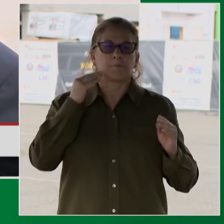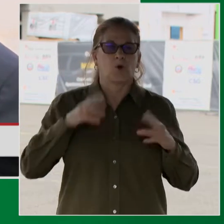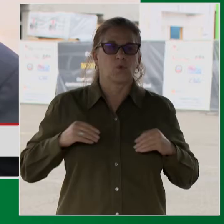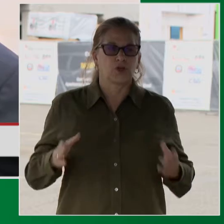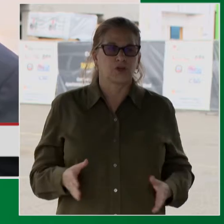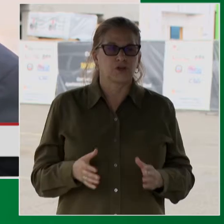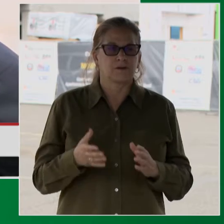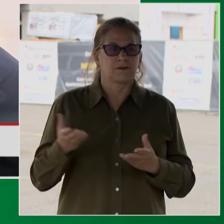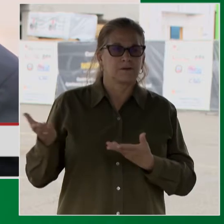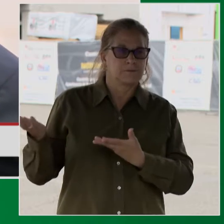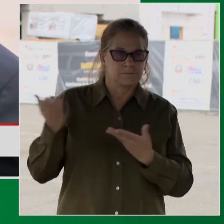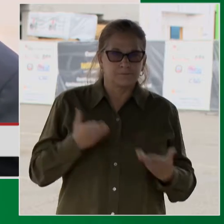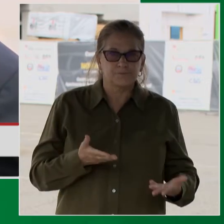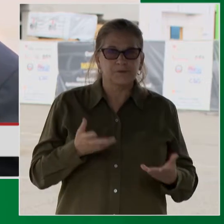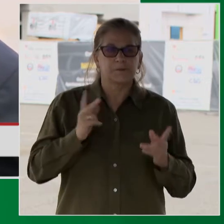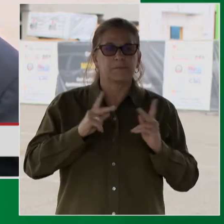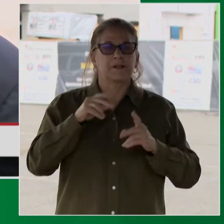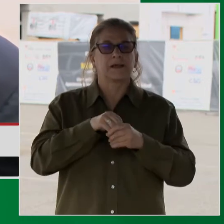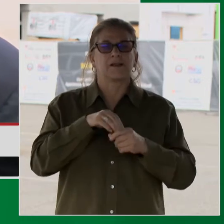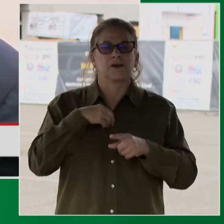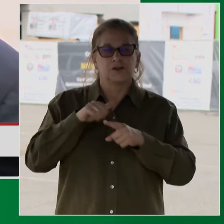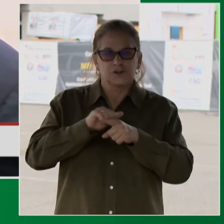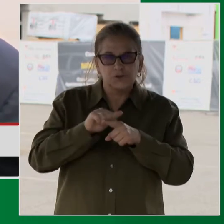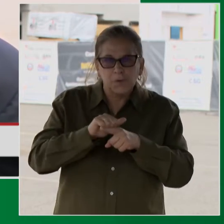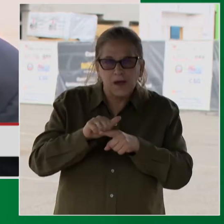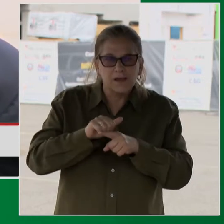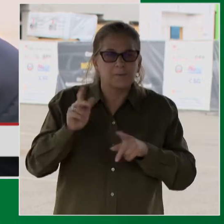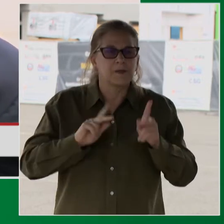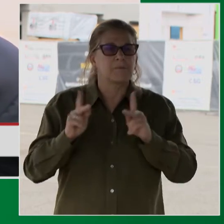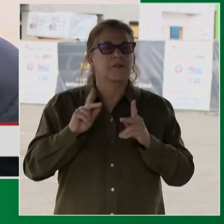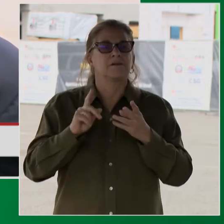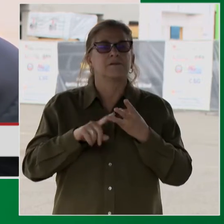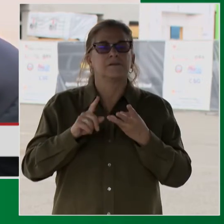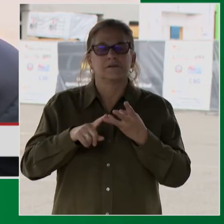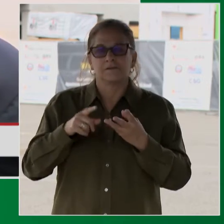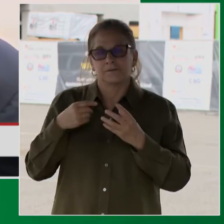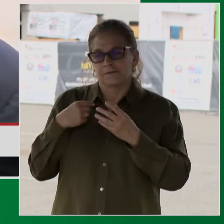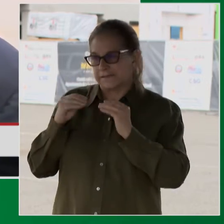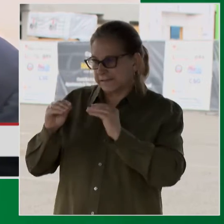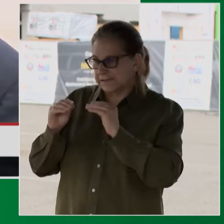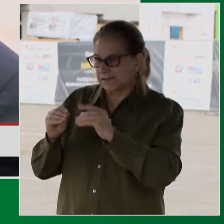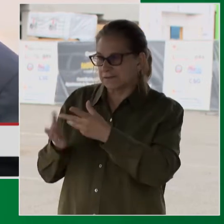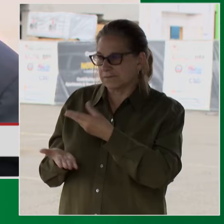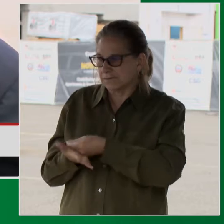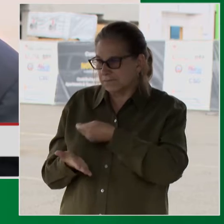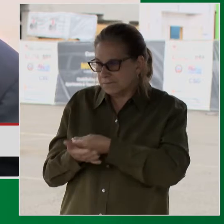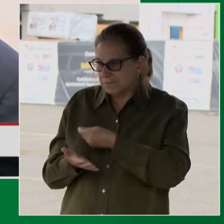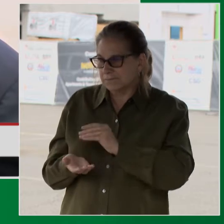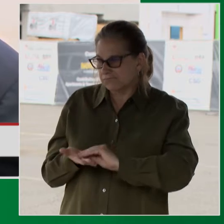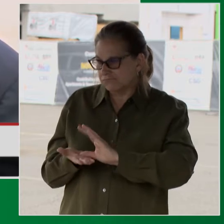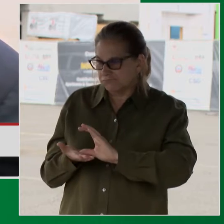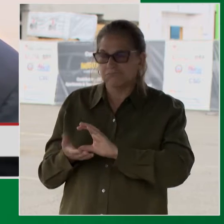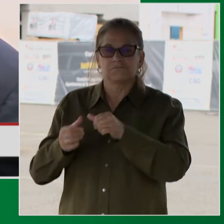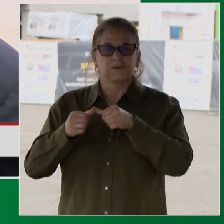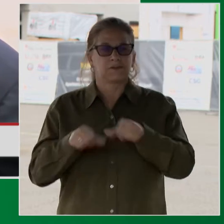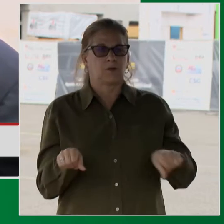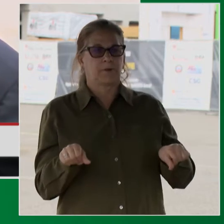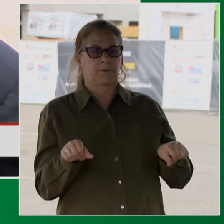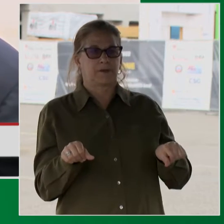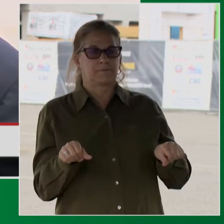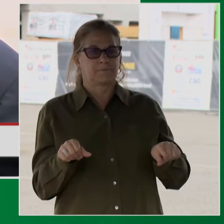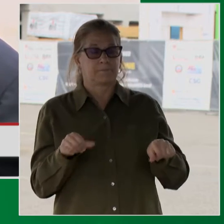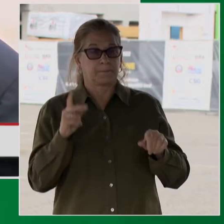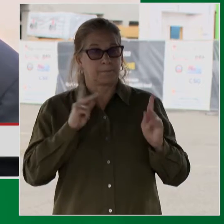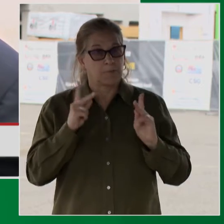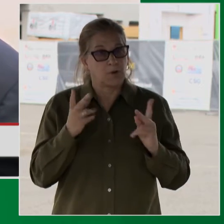resources together in kind of a tapestry to find out how we can serve all along that spectrum and make sure that if people want to buy, they